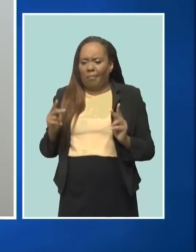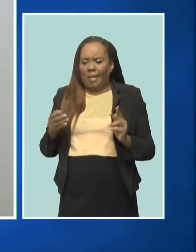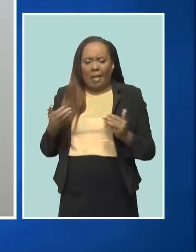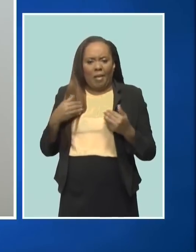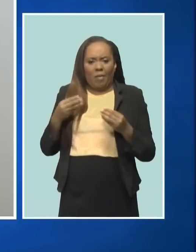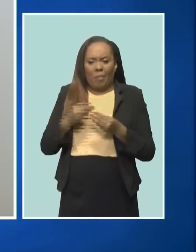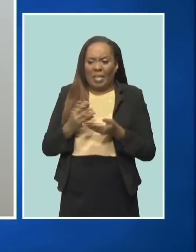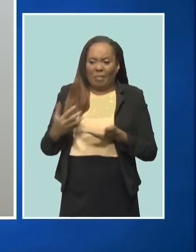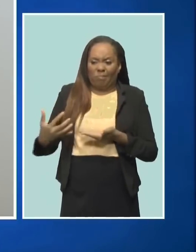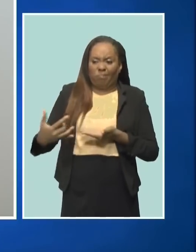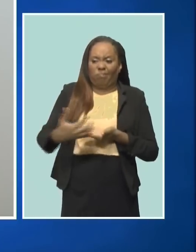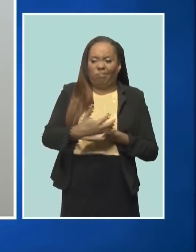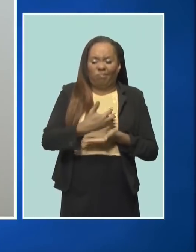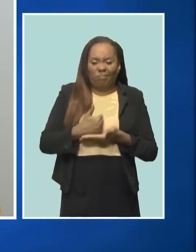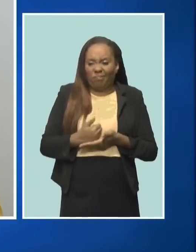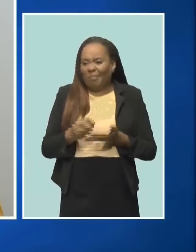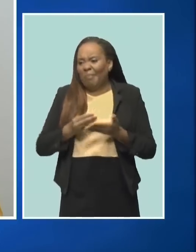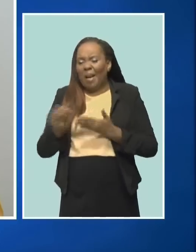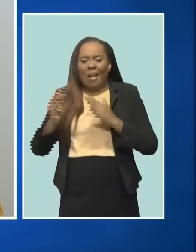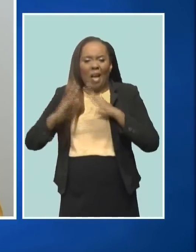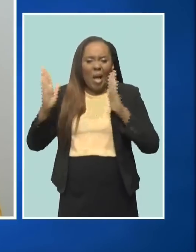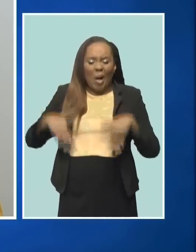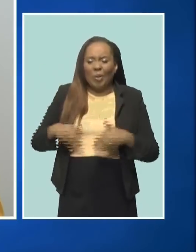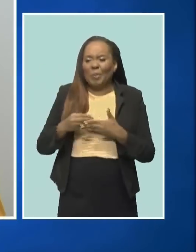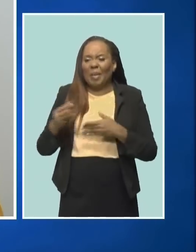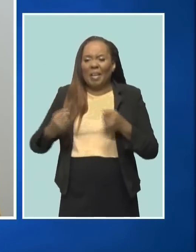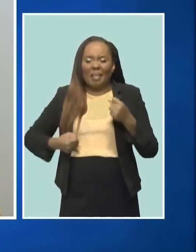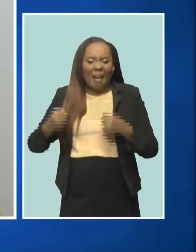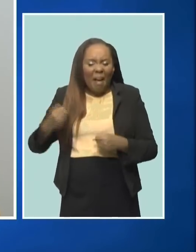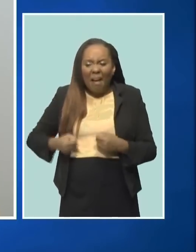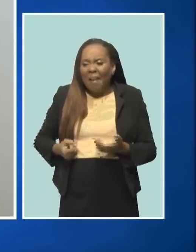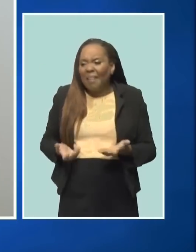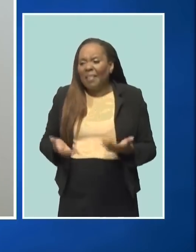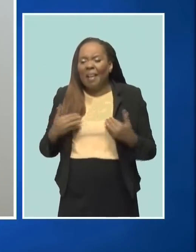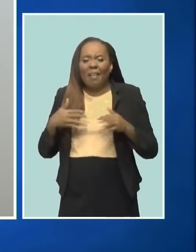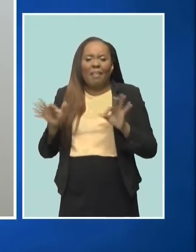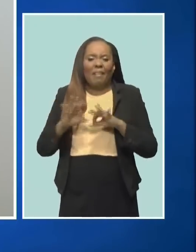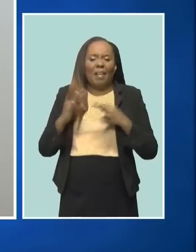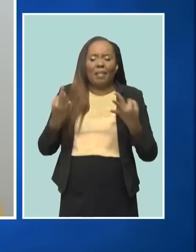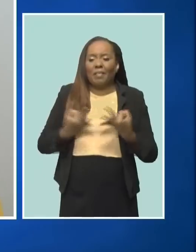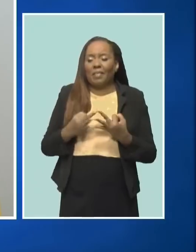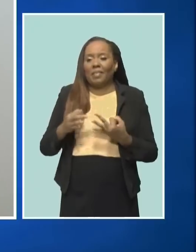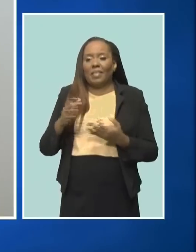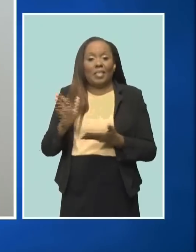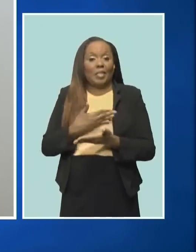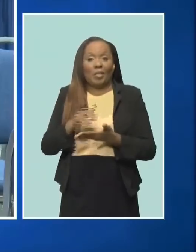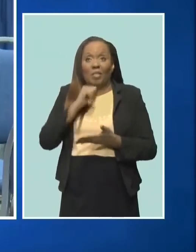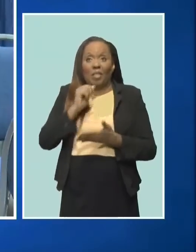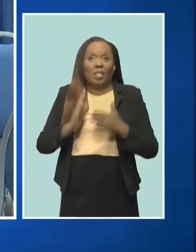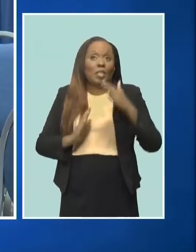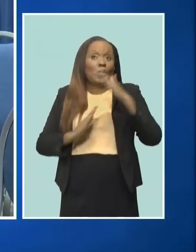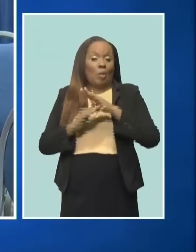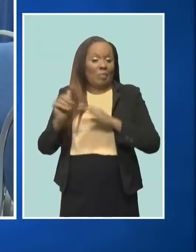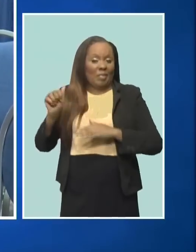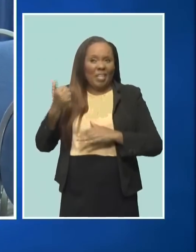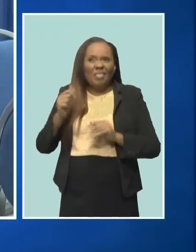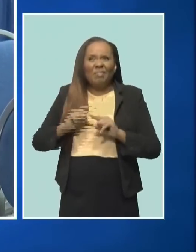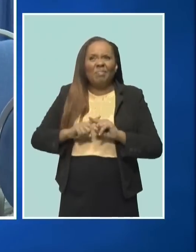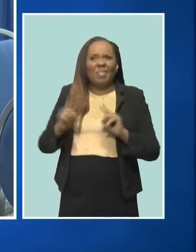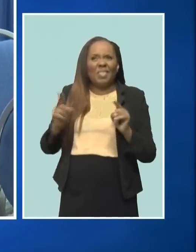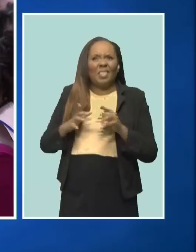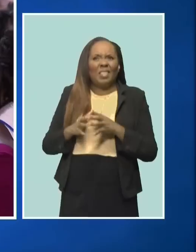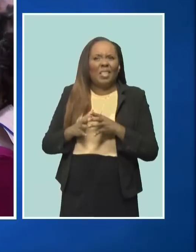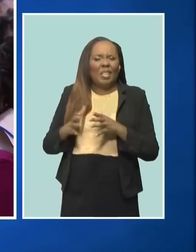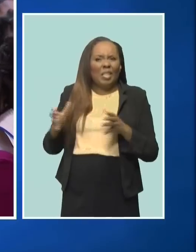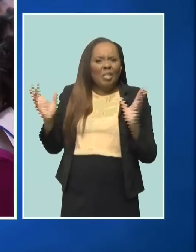families without ever being, in the top 10, for example. It's expected